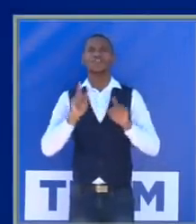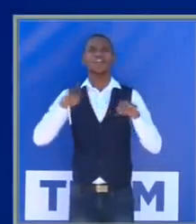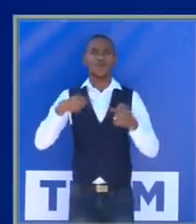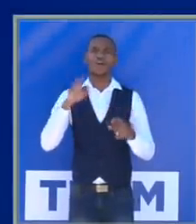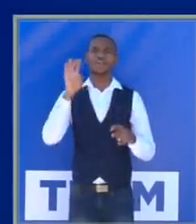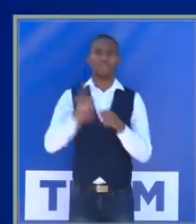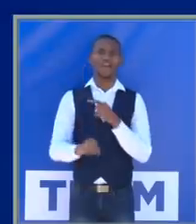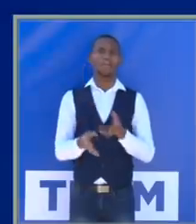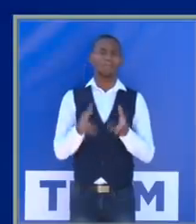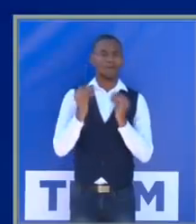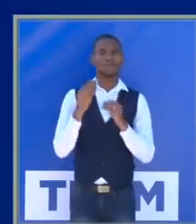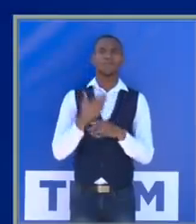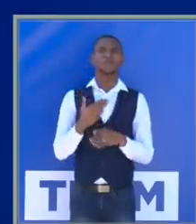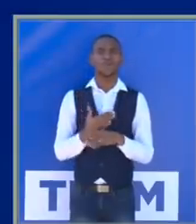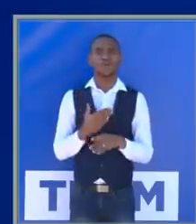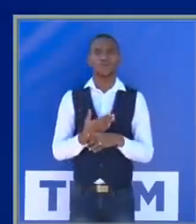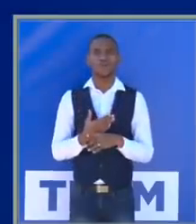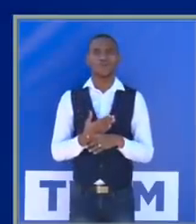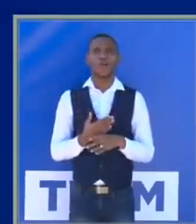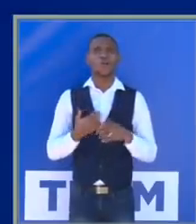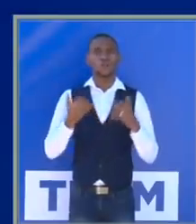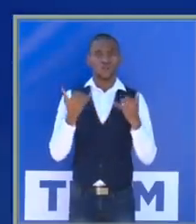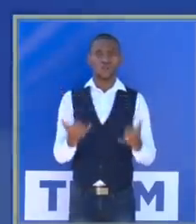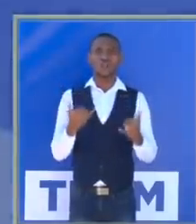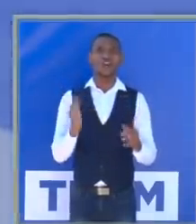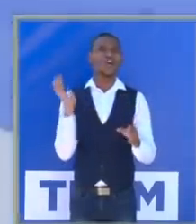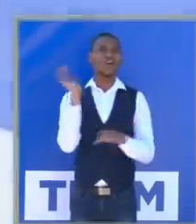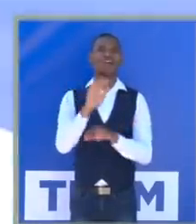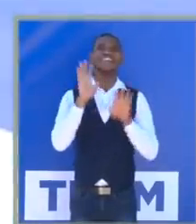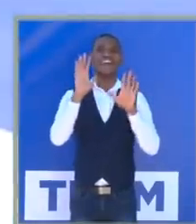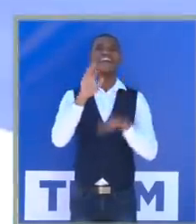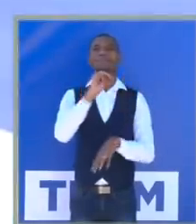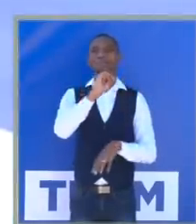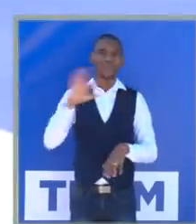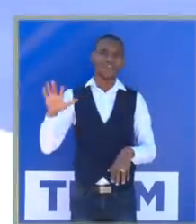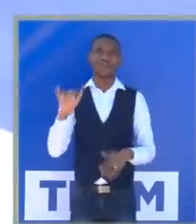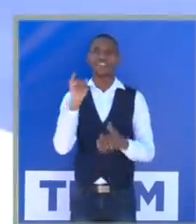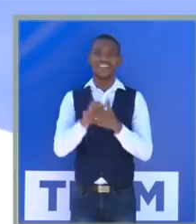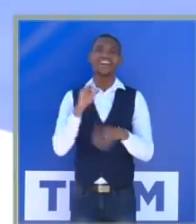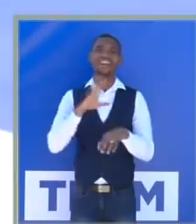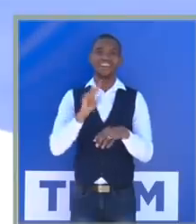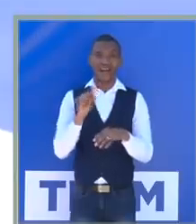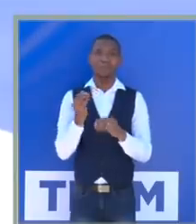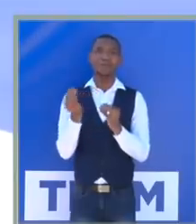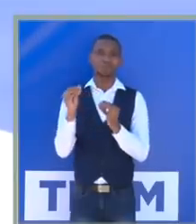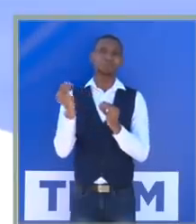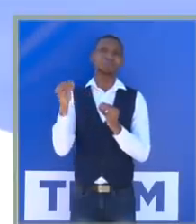job. They are today over 10 million, and that number is growing up.